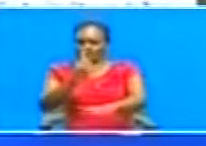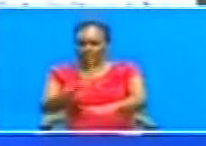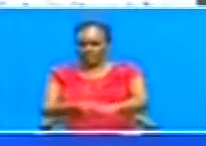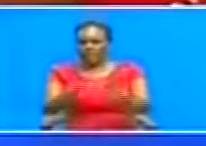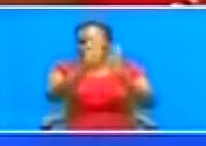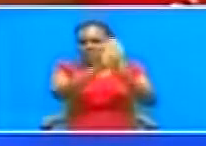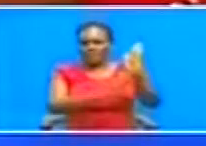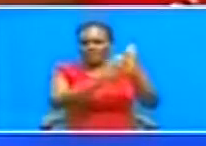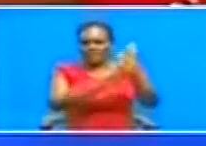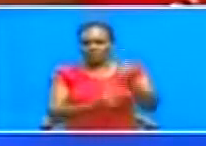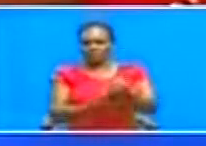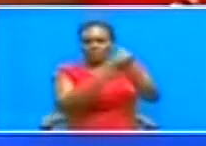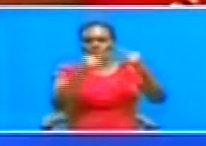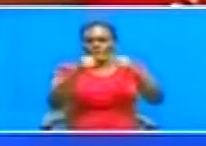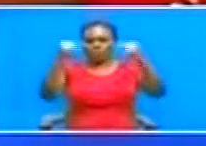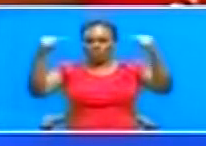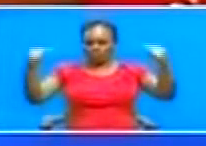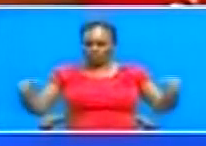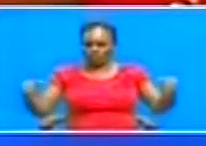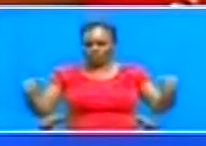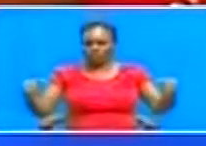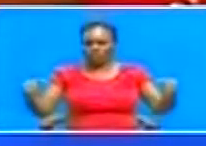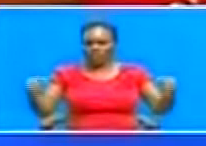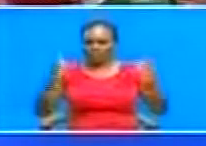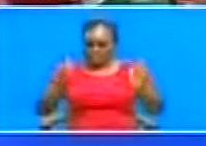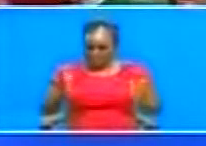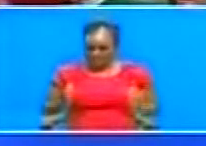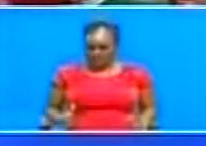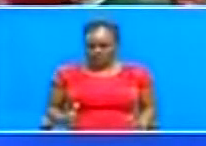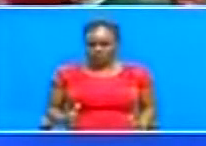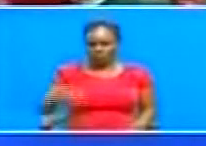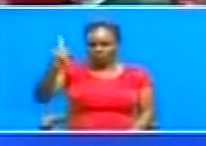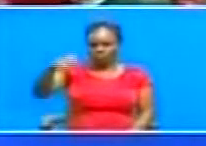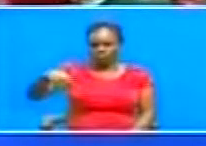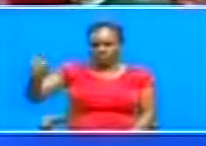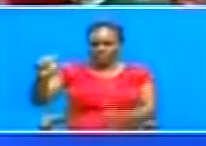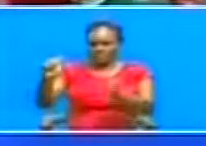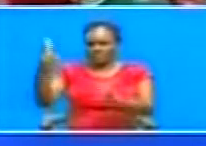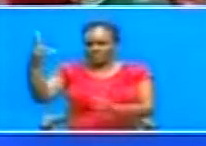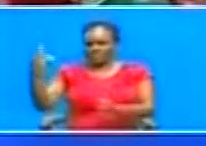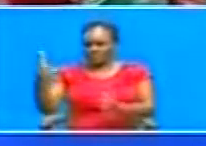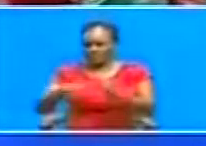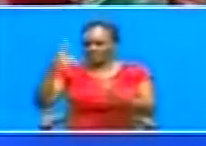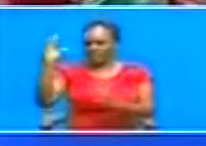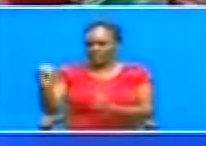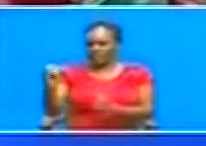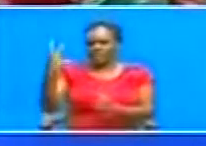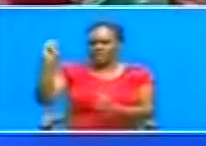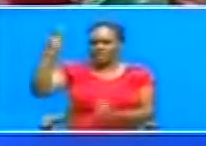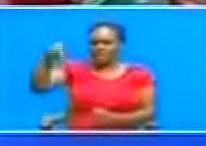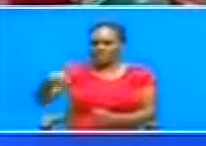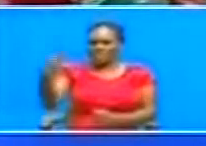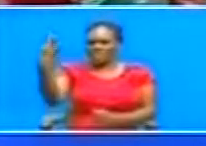bill, sponsored by Opposition Deputy Chief Whip Chris Wamalwa, was endorsed by 70 MPs, with only